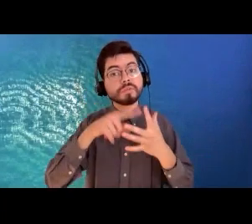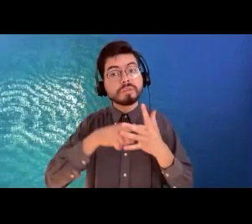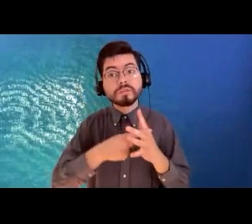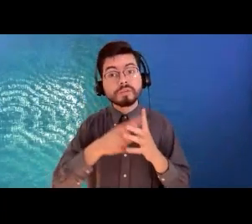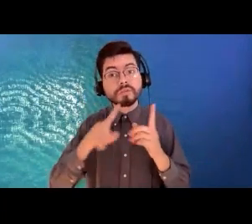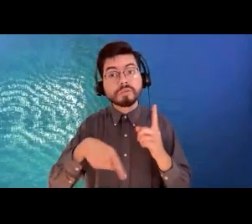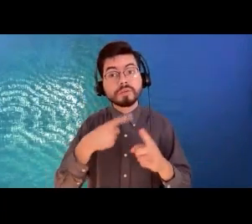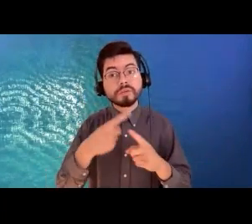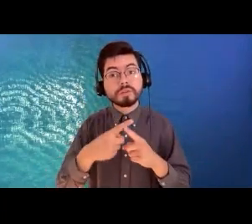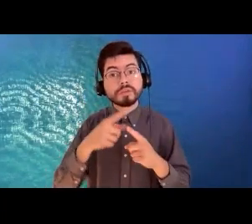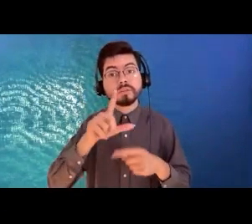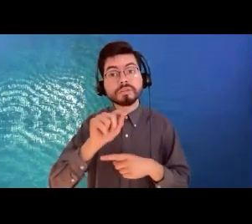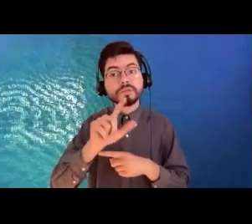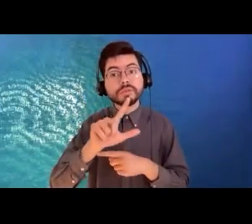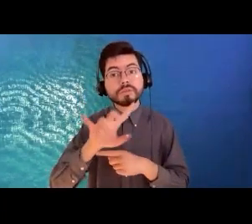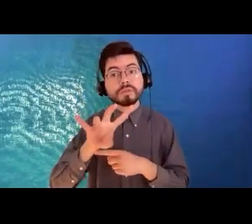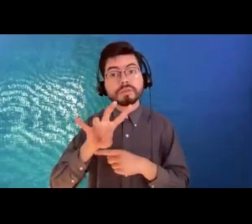2027. I